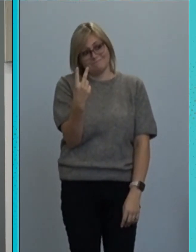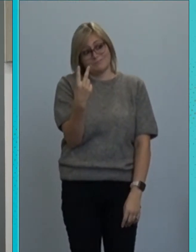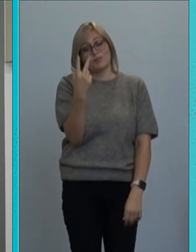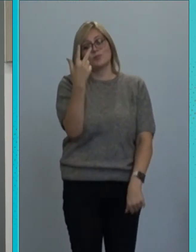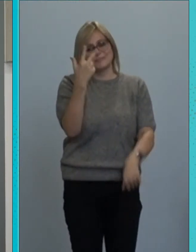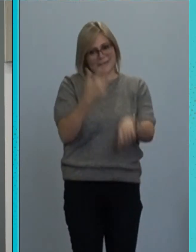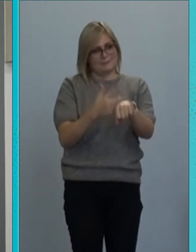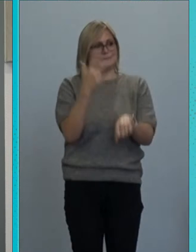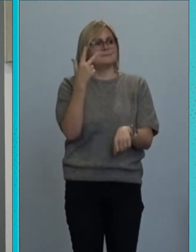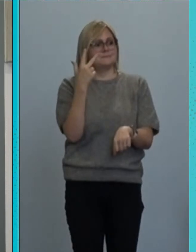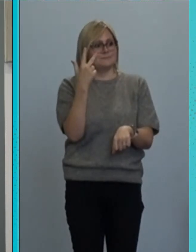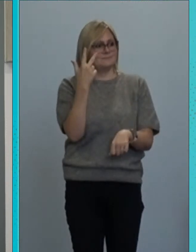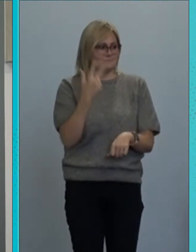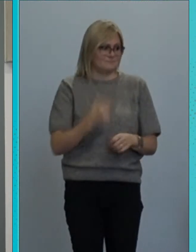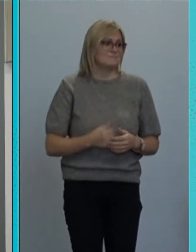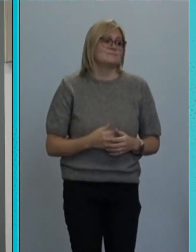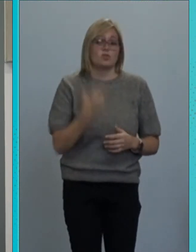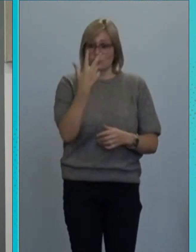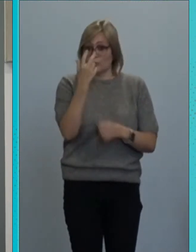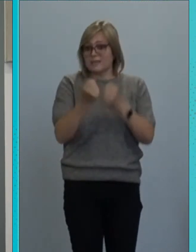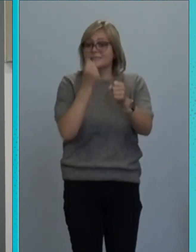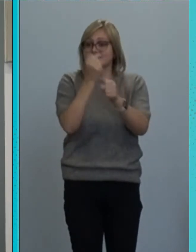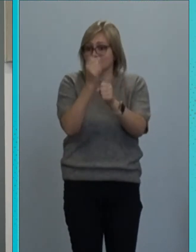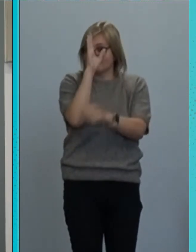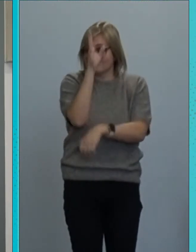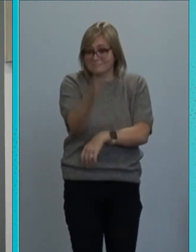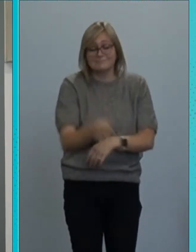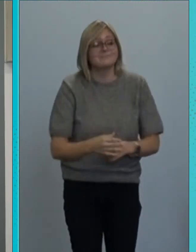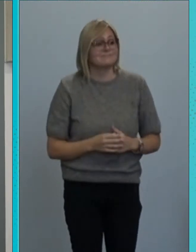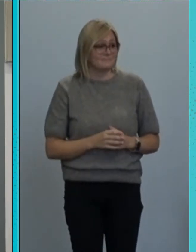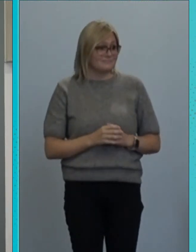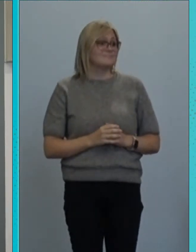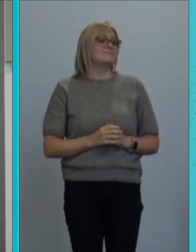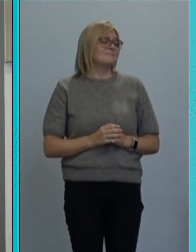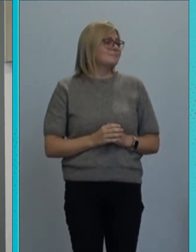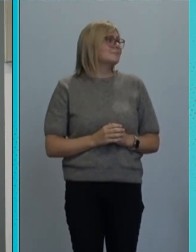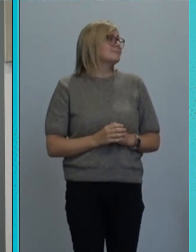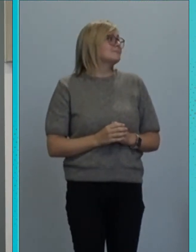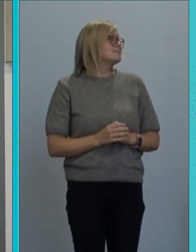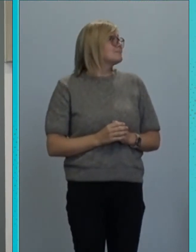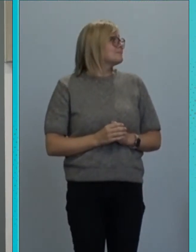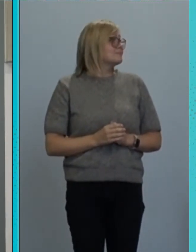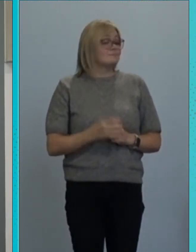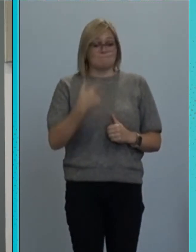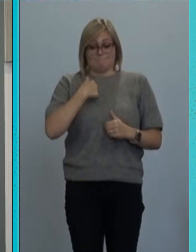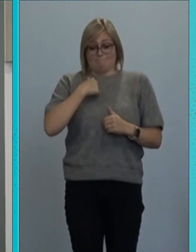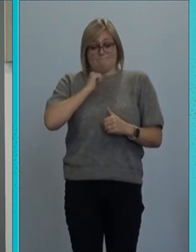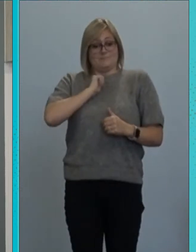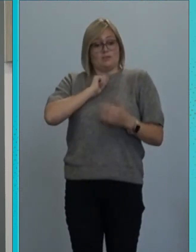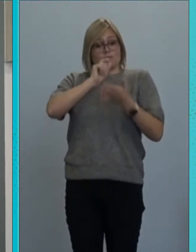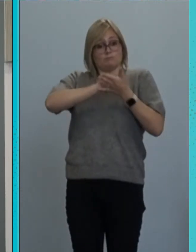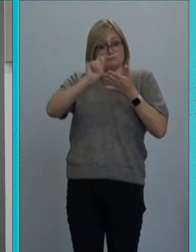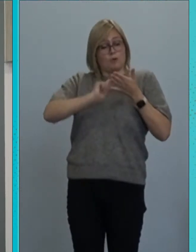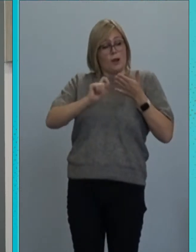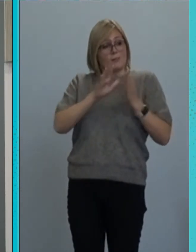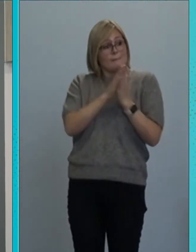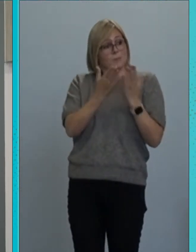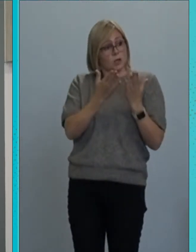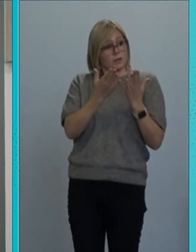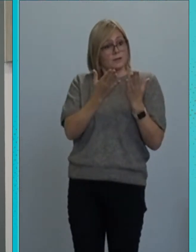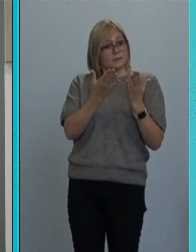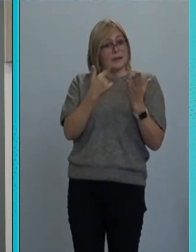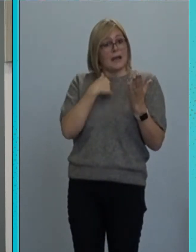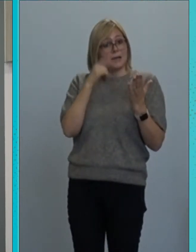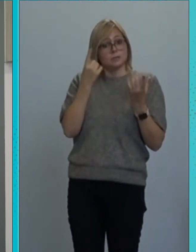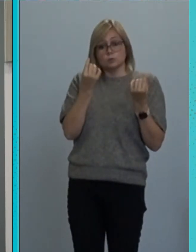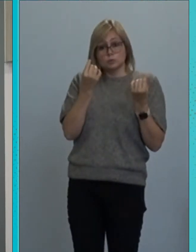but 3 years in a row. To report the book, I became a resident